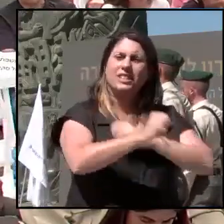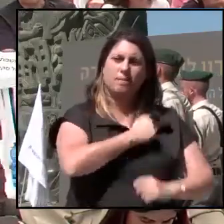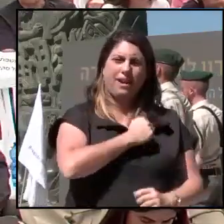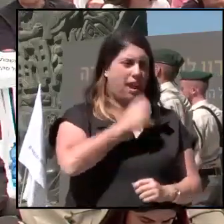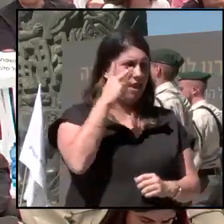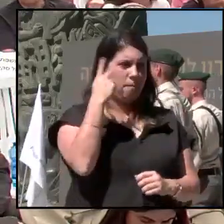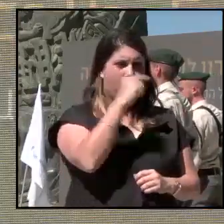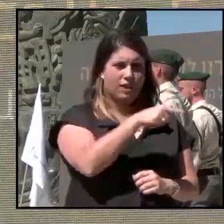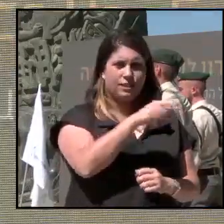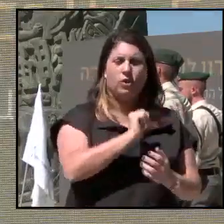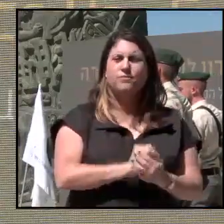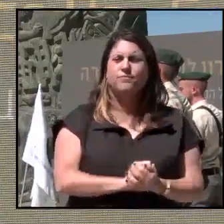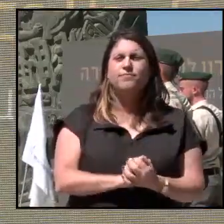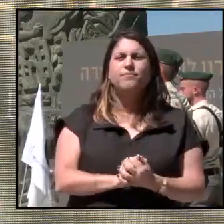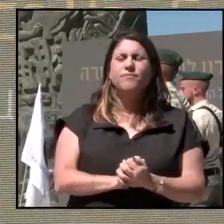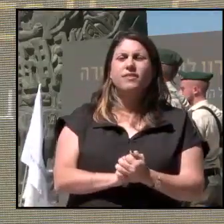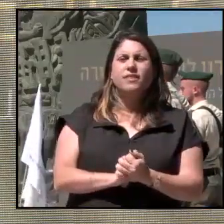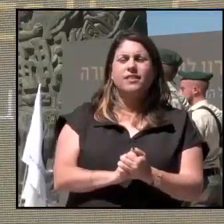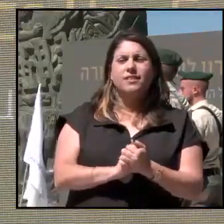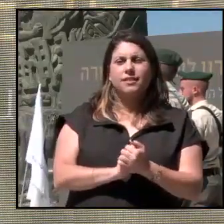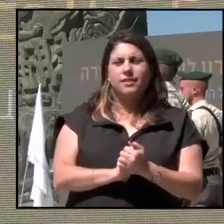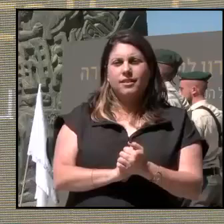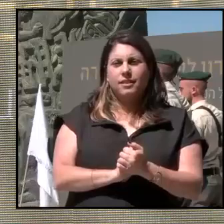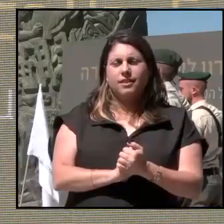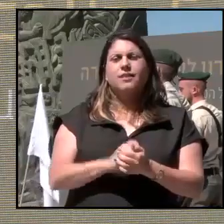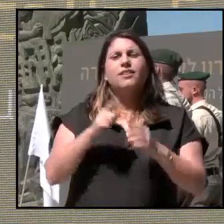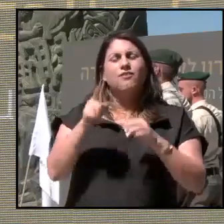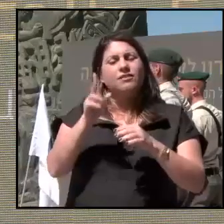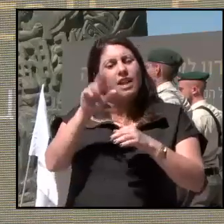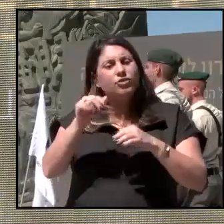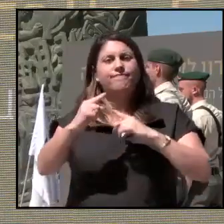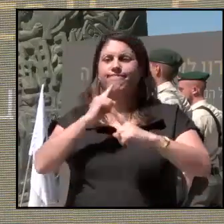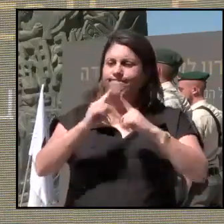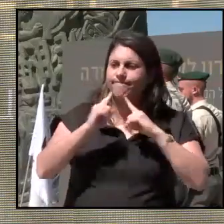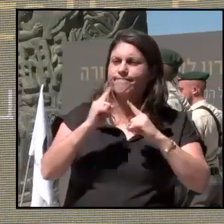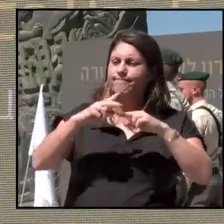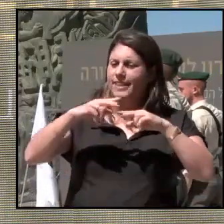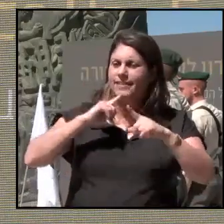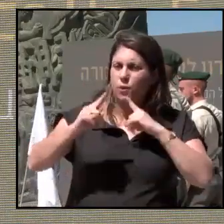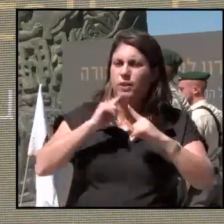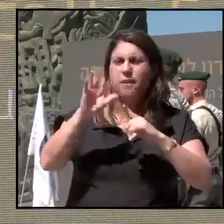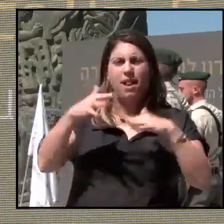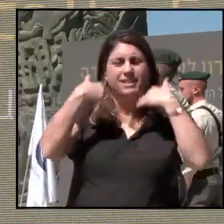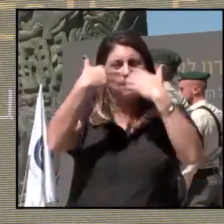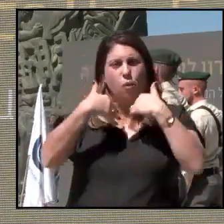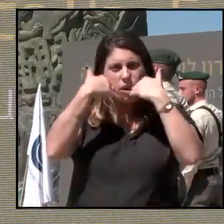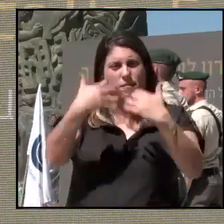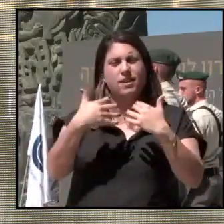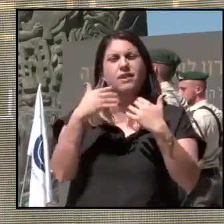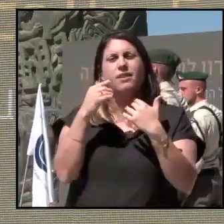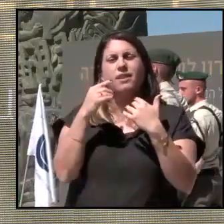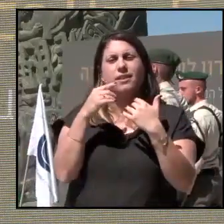University. The concept for the volume grew out of online discussions among historians, which were conducted